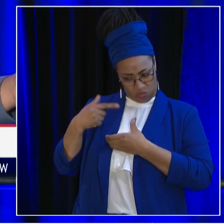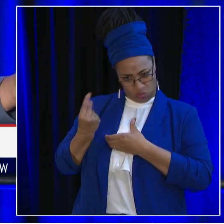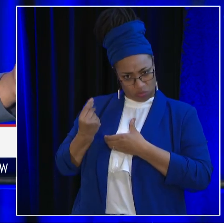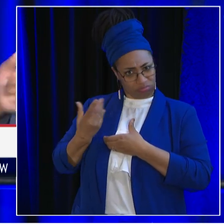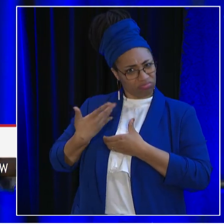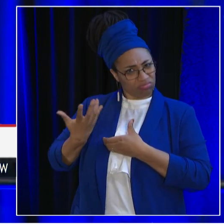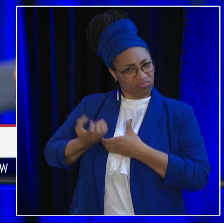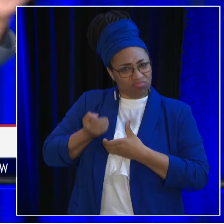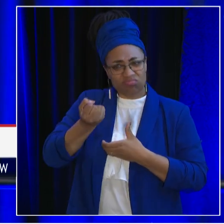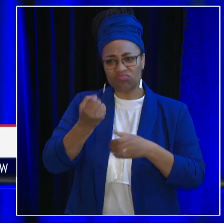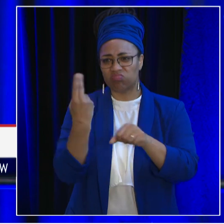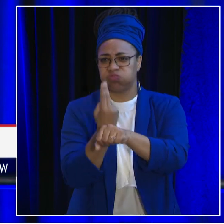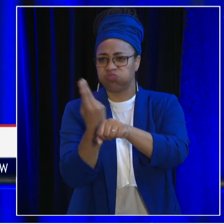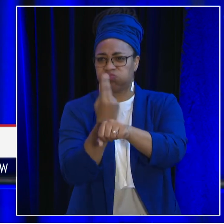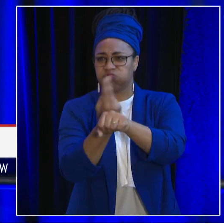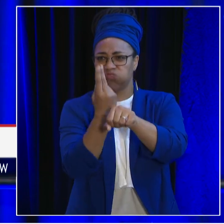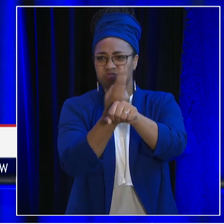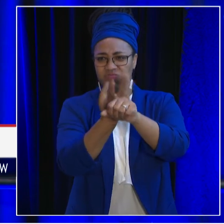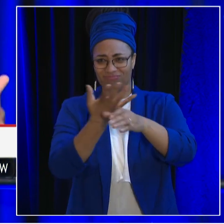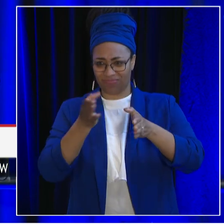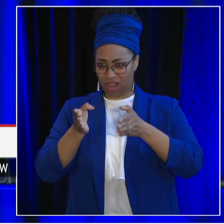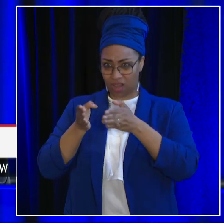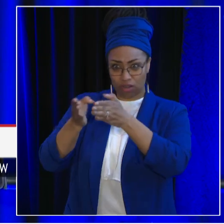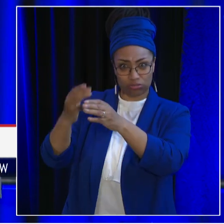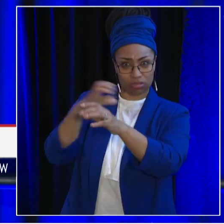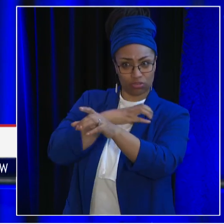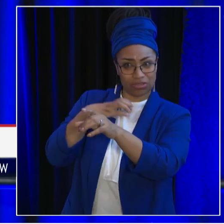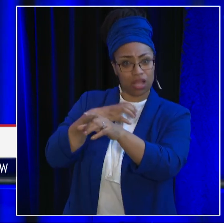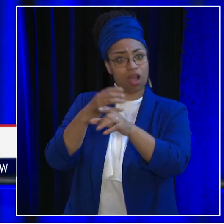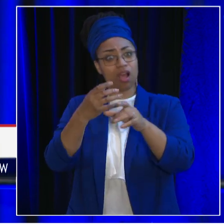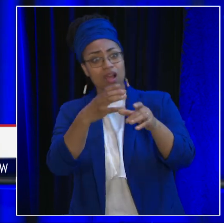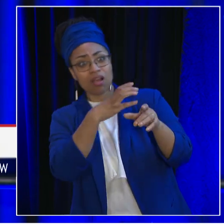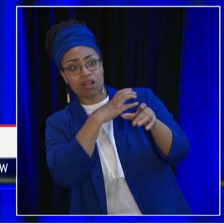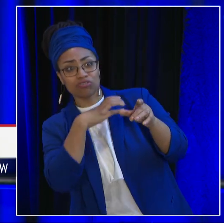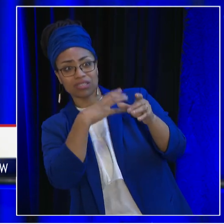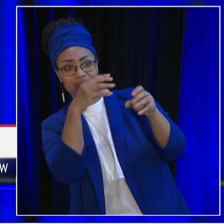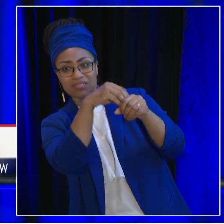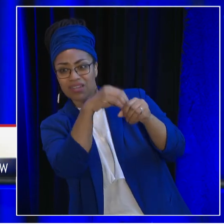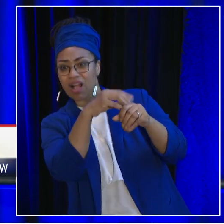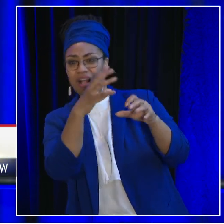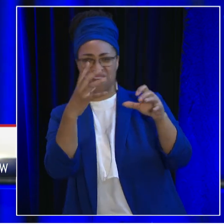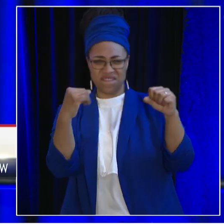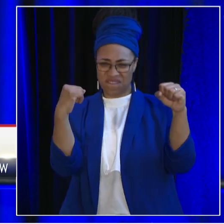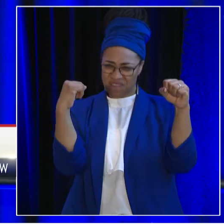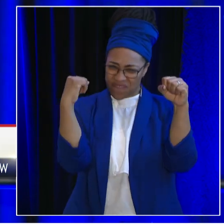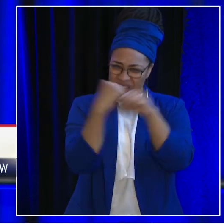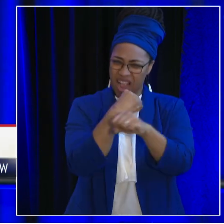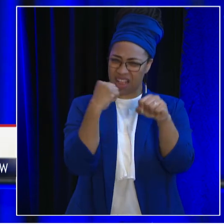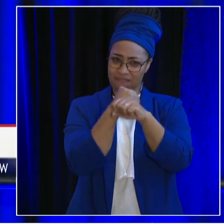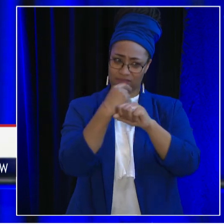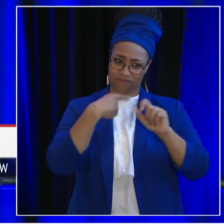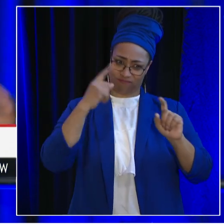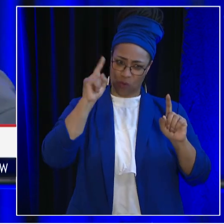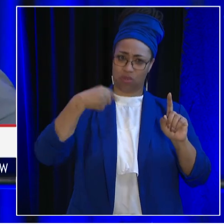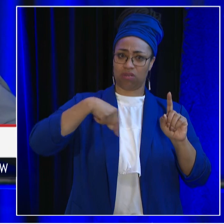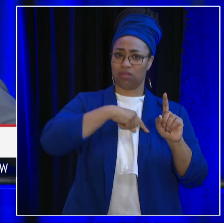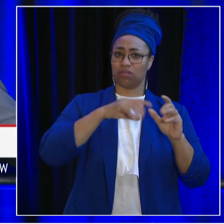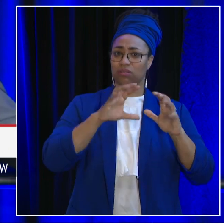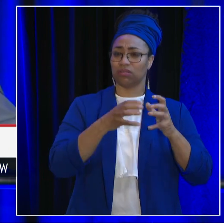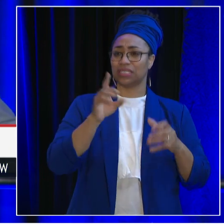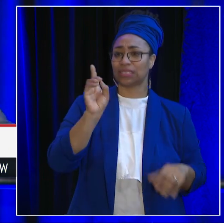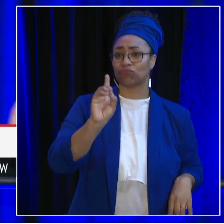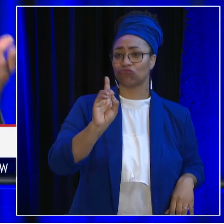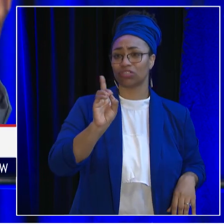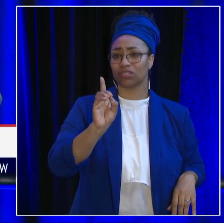both inside the halls of Congress and out. It's how we'll fight for our democracy in our municipalities, school board, city council across the